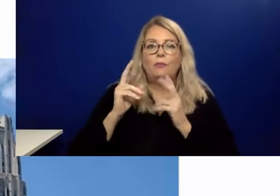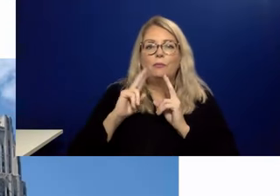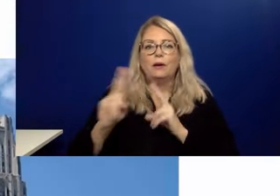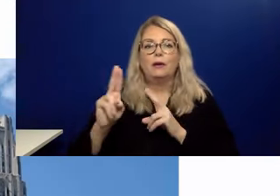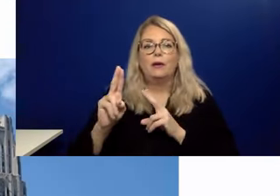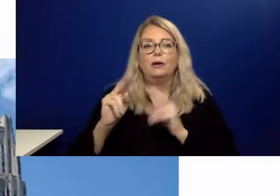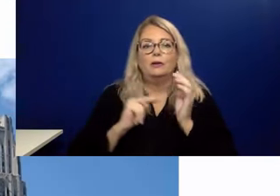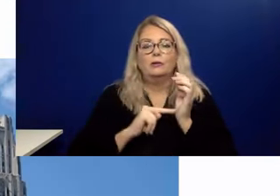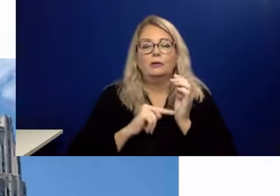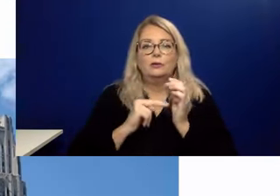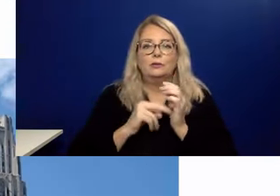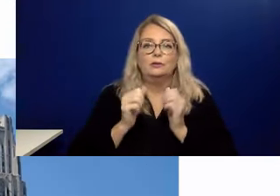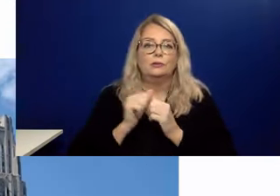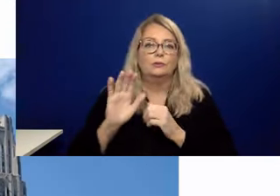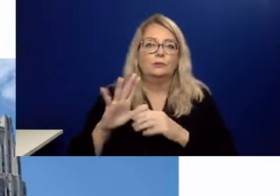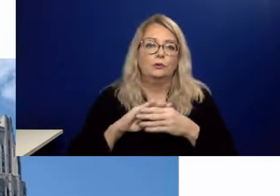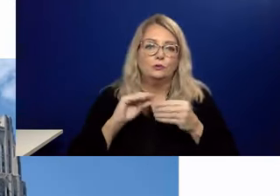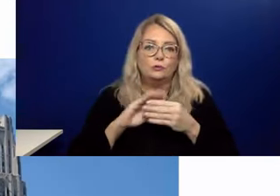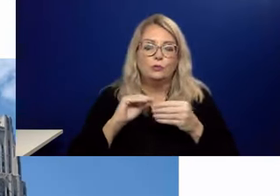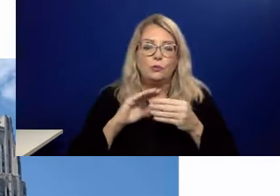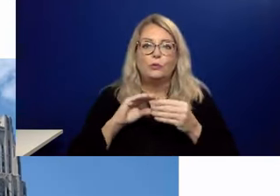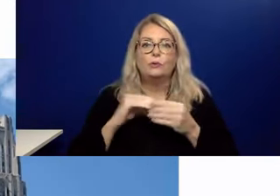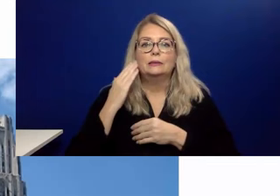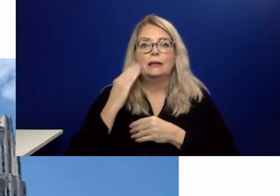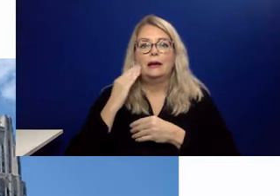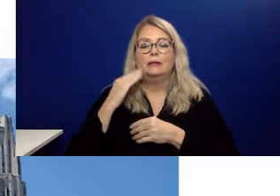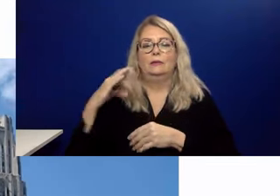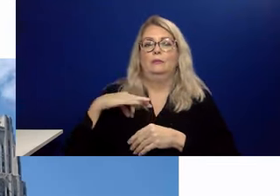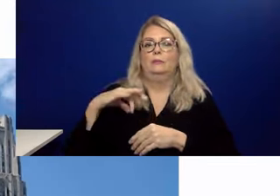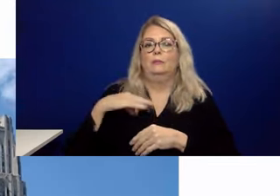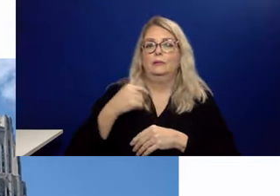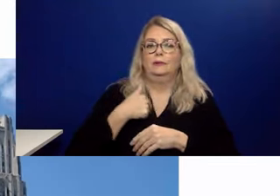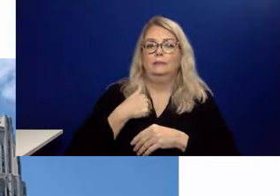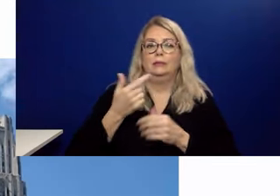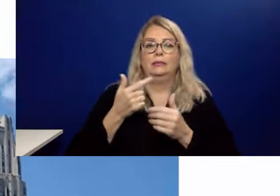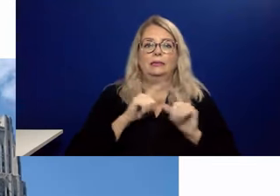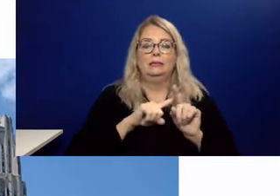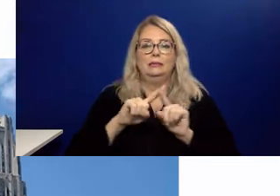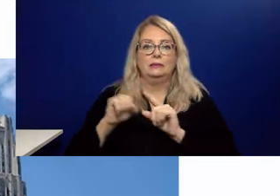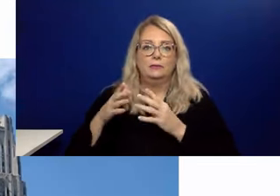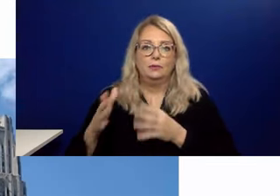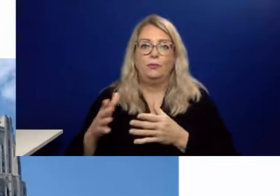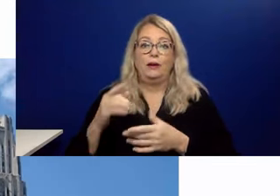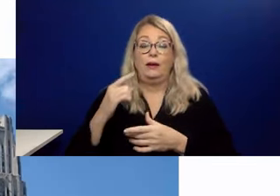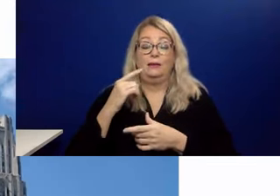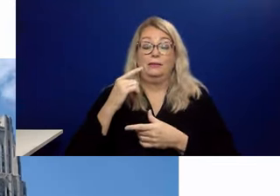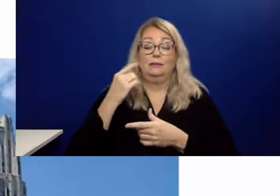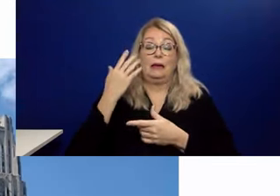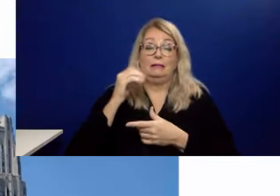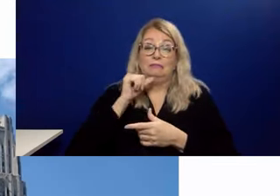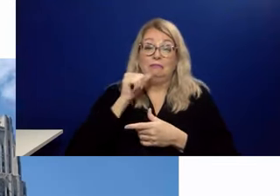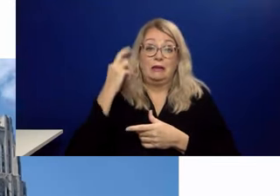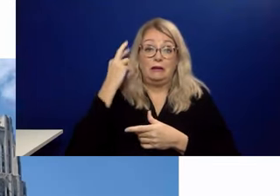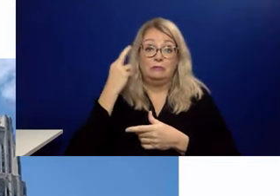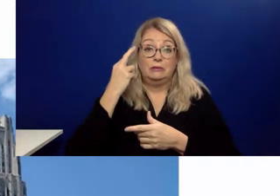their stories. And I know that this has benefited me in ways that I didn't think would be possible or